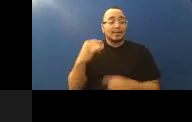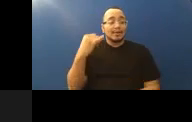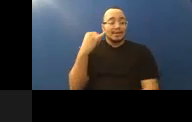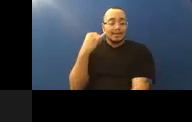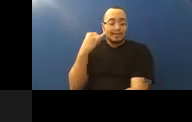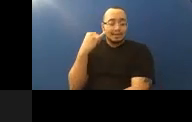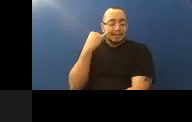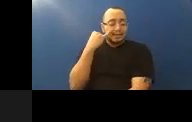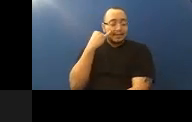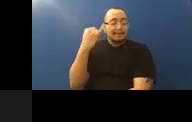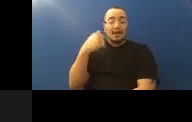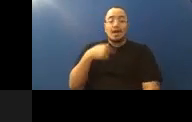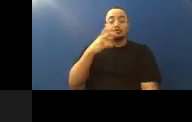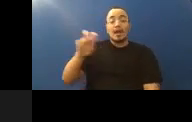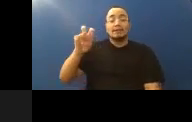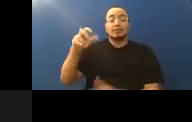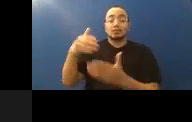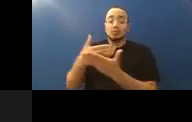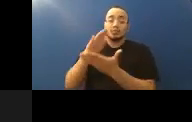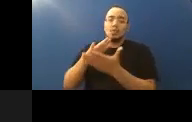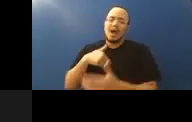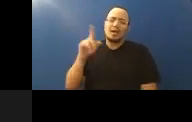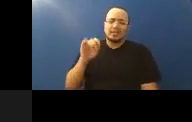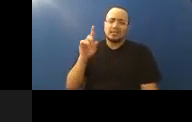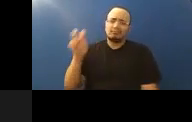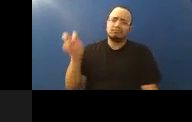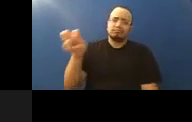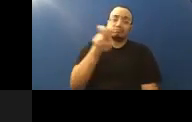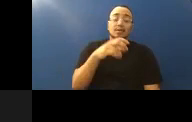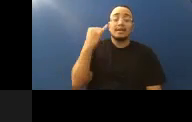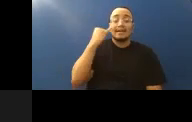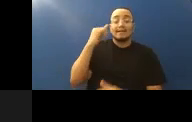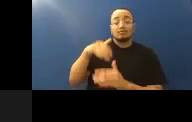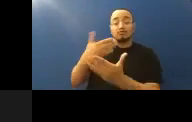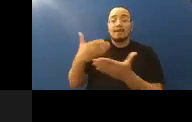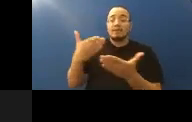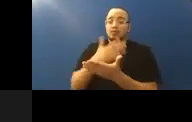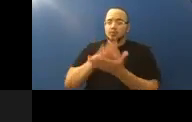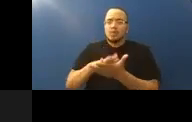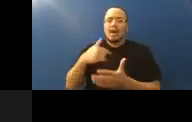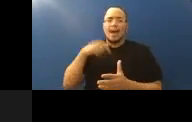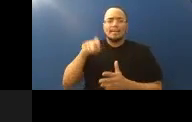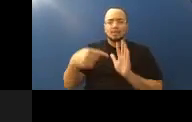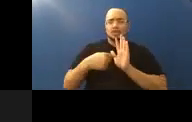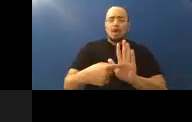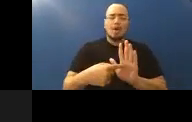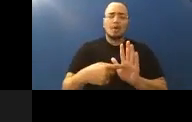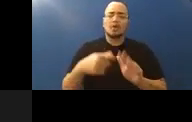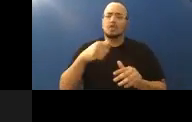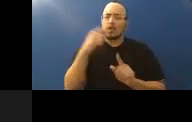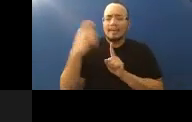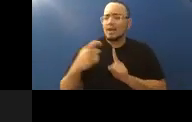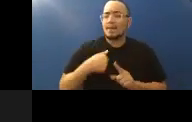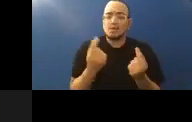new school, you know, I transferred schools a lot, that I had to beat somebody up in my first few weeks, so that way people would know not to press me.